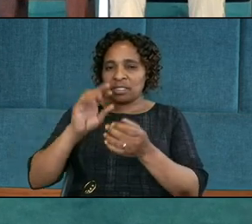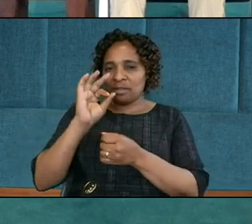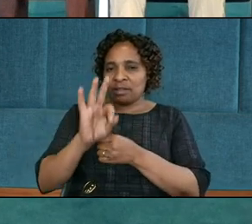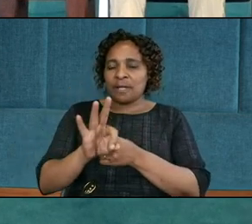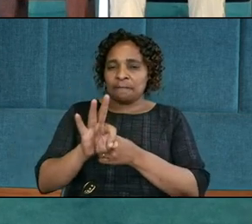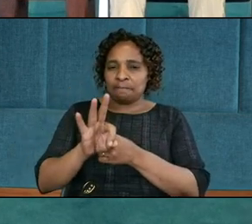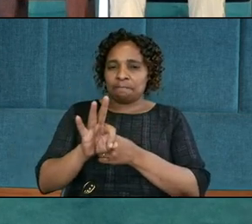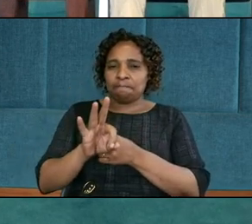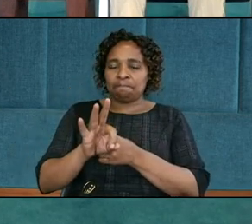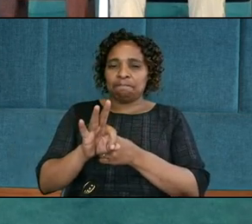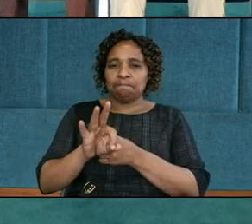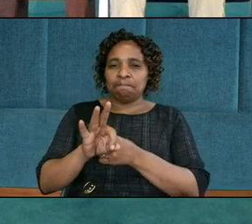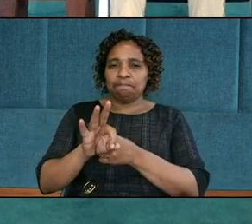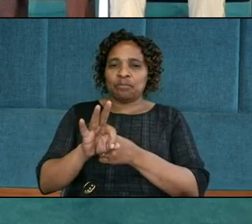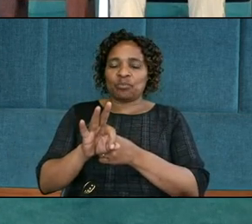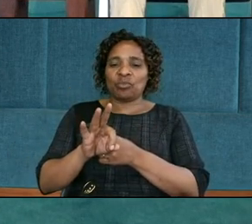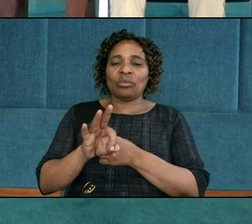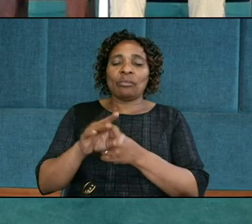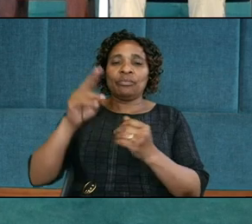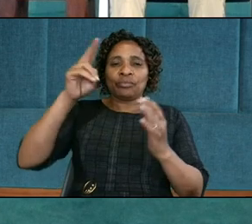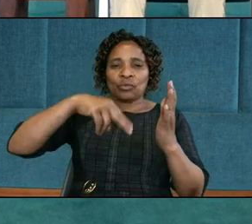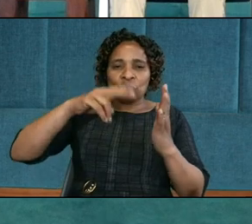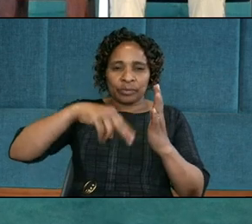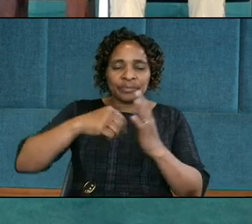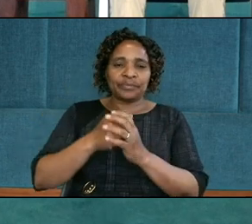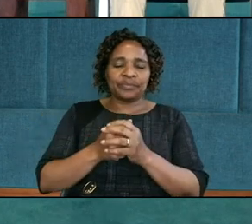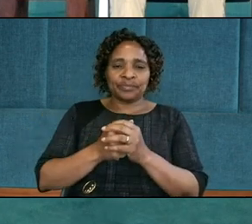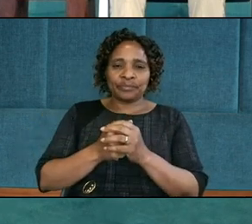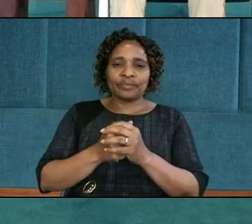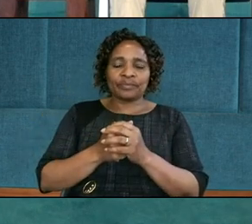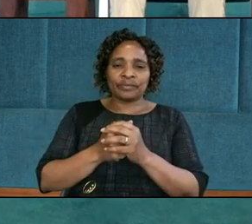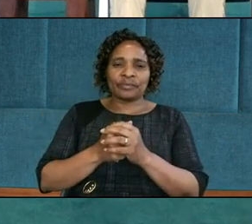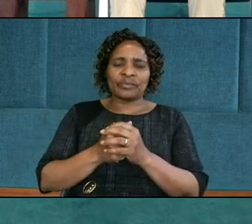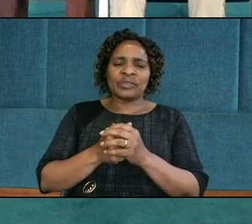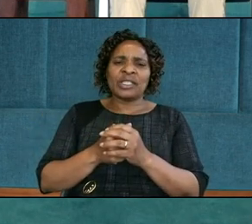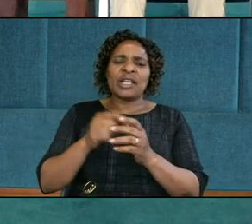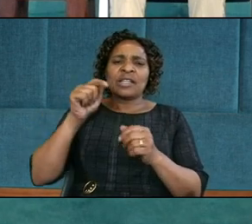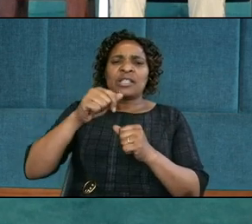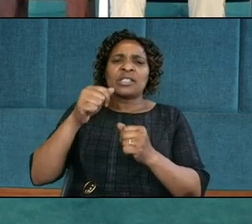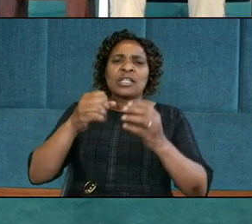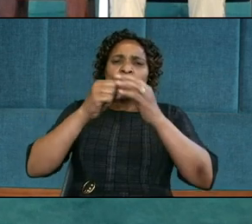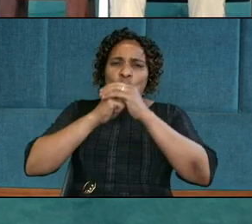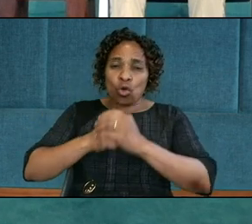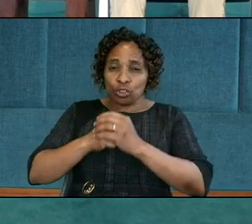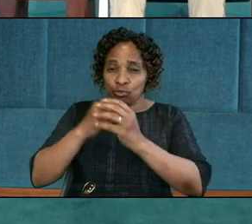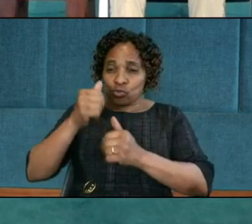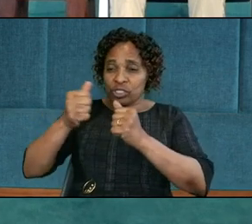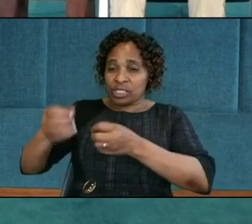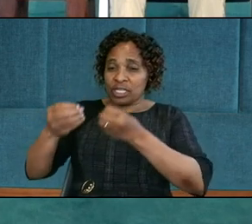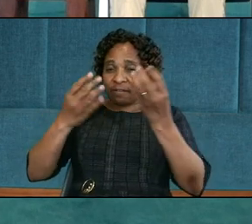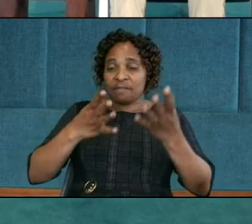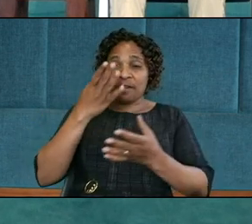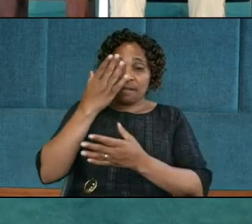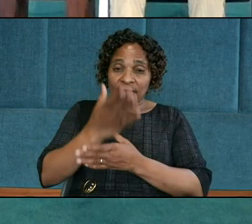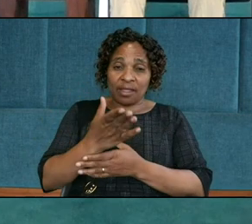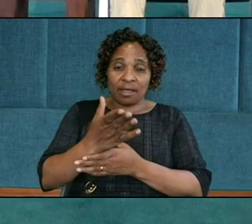3. And just look at, you know, the admonition that's given there about